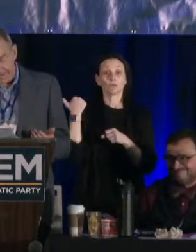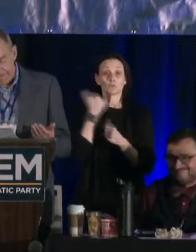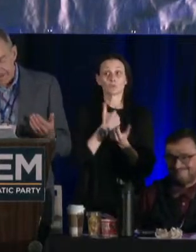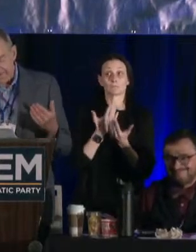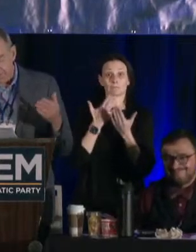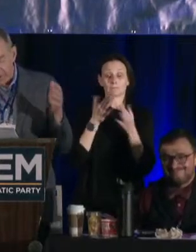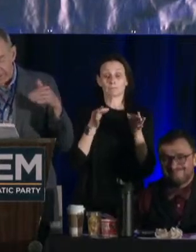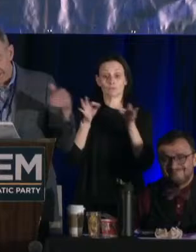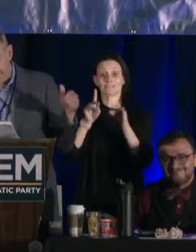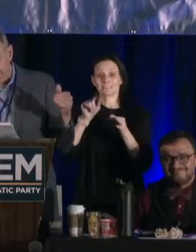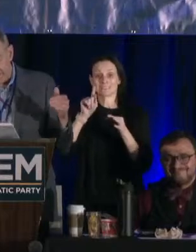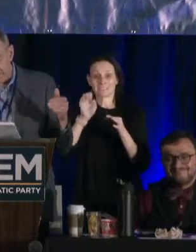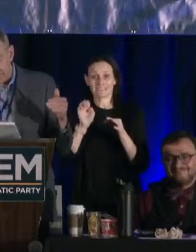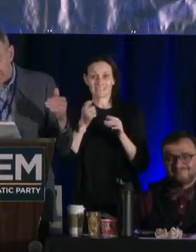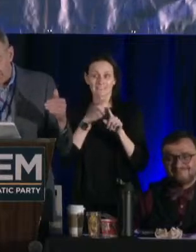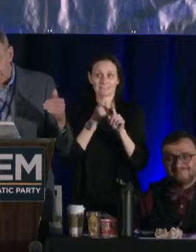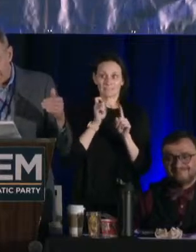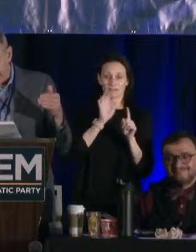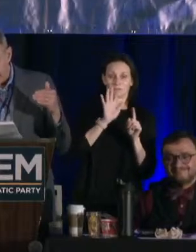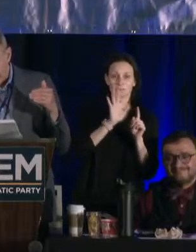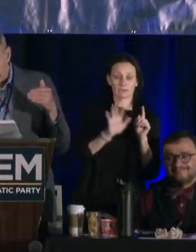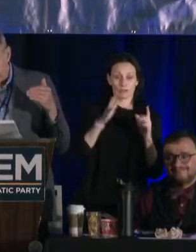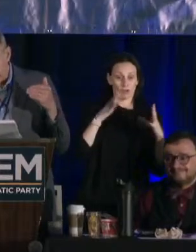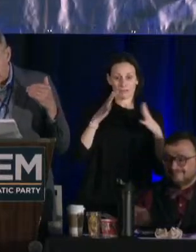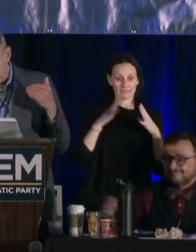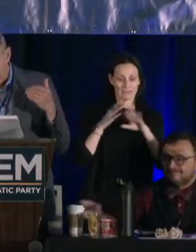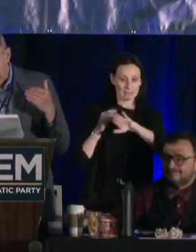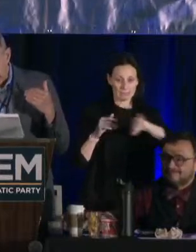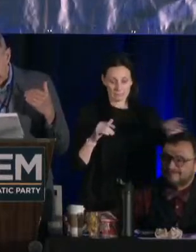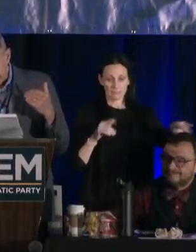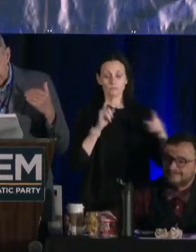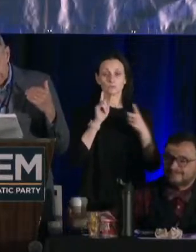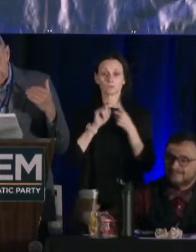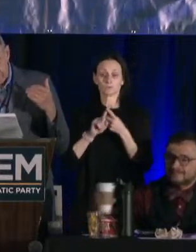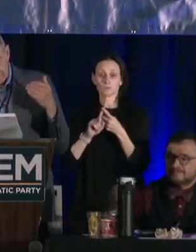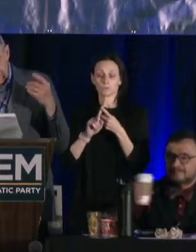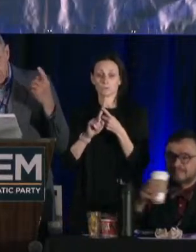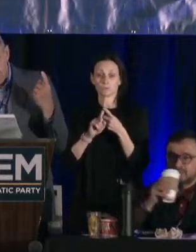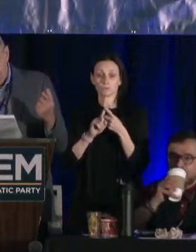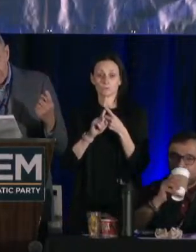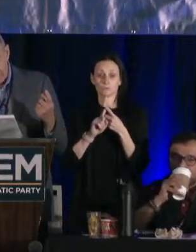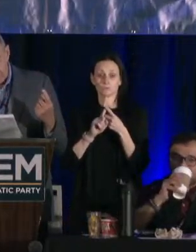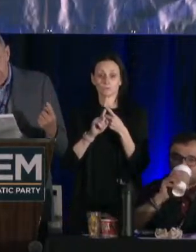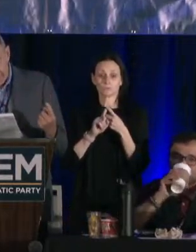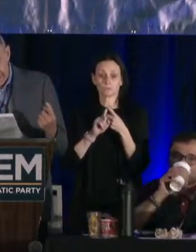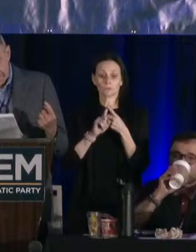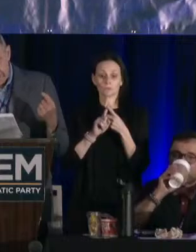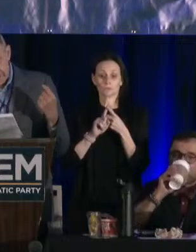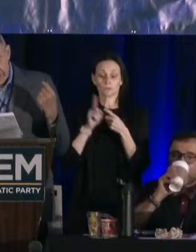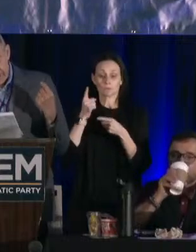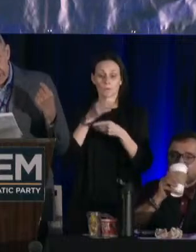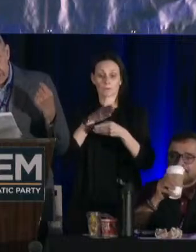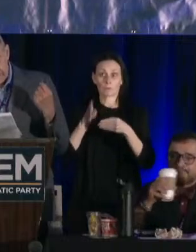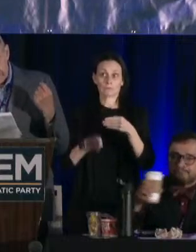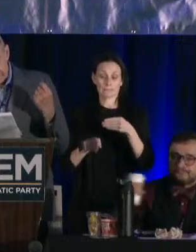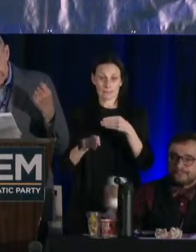the date from around the MLK Jr. holiday to being one